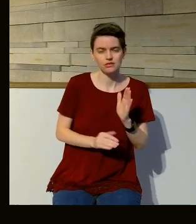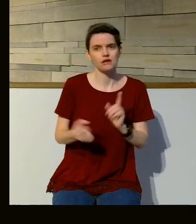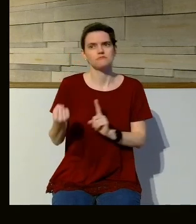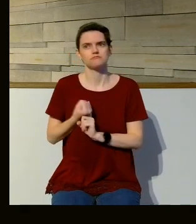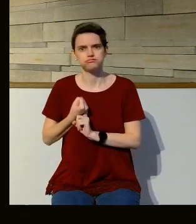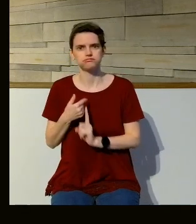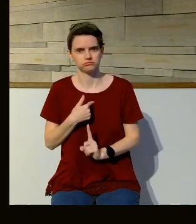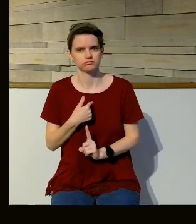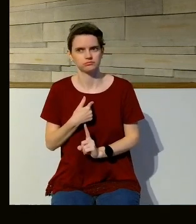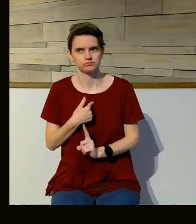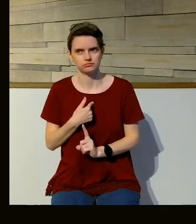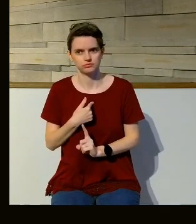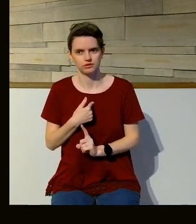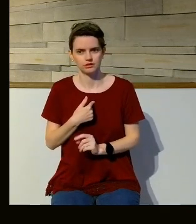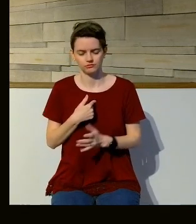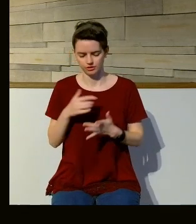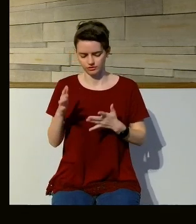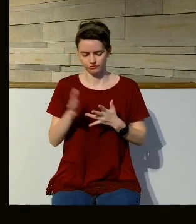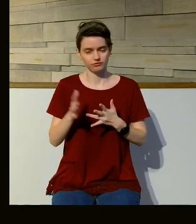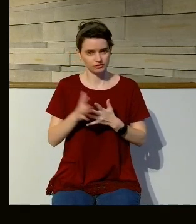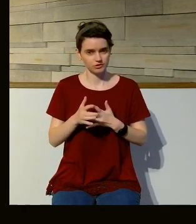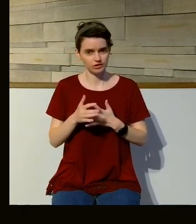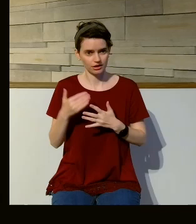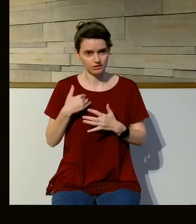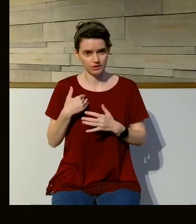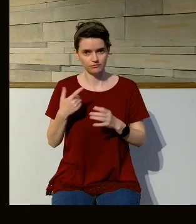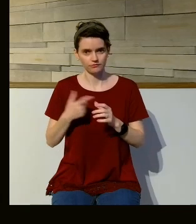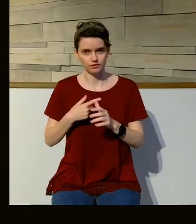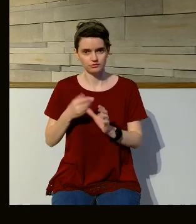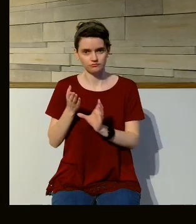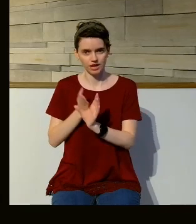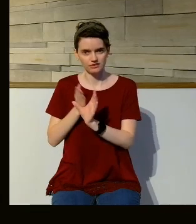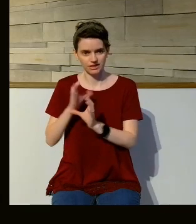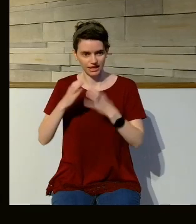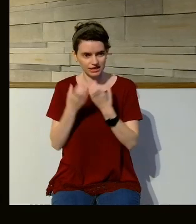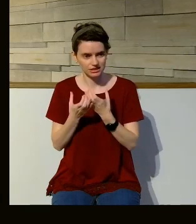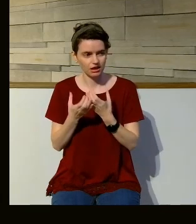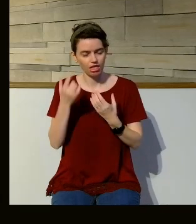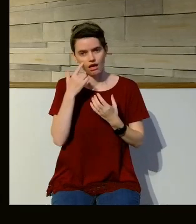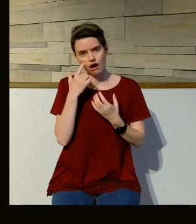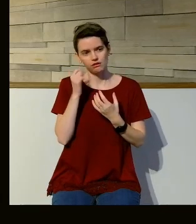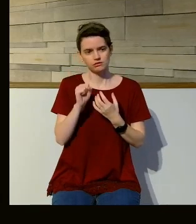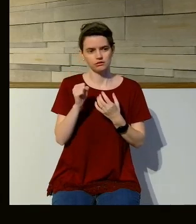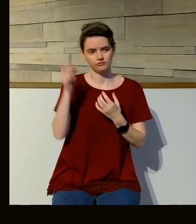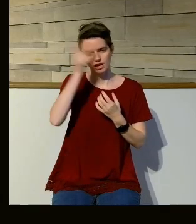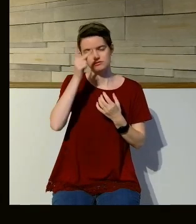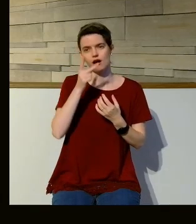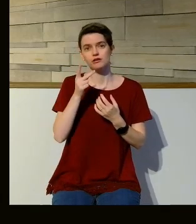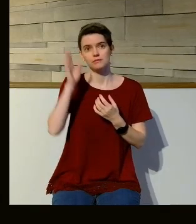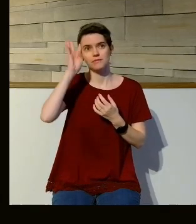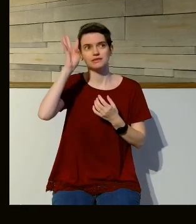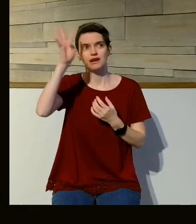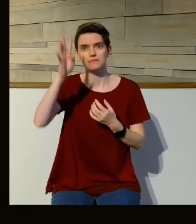for me. Freshman year of college, I took my first philosophy class because I thought it was a class I could just make something up and get an A and skip